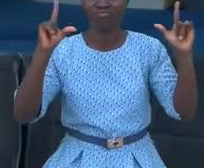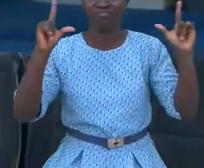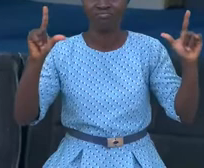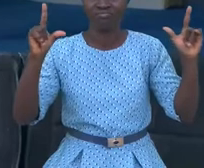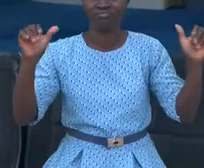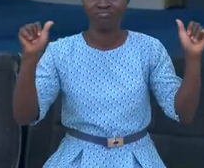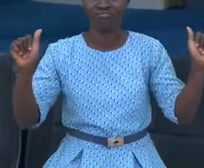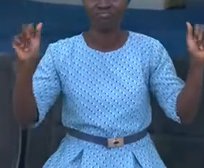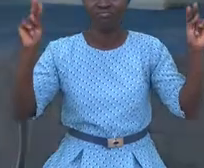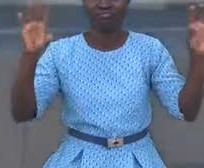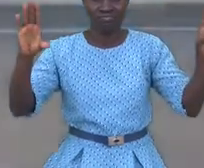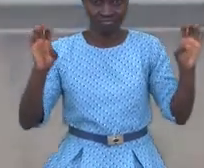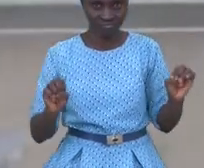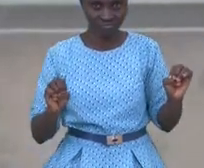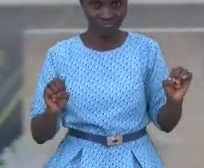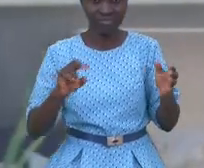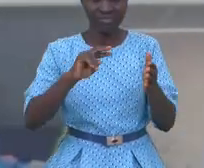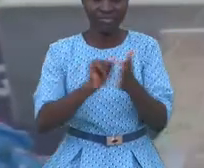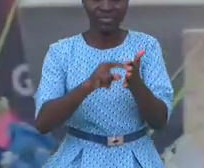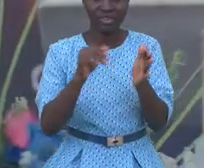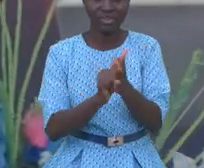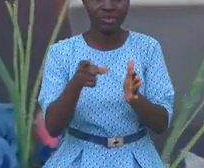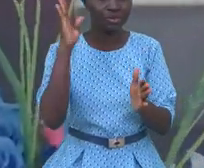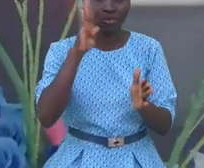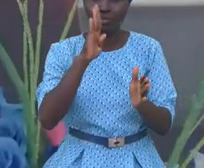vigilance. That you're vigilant, you're